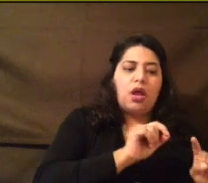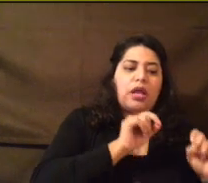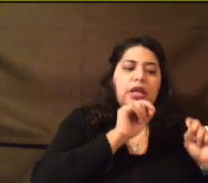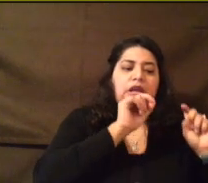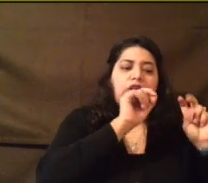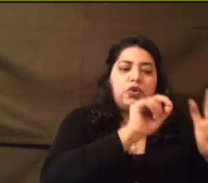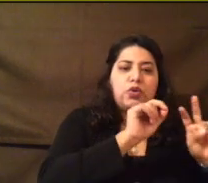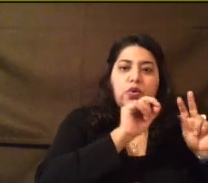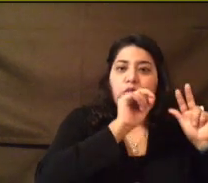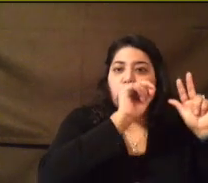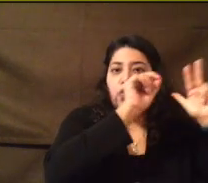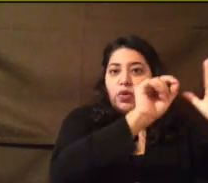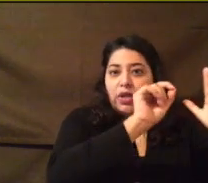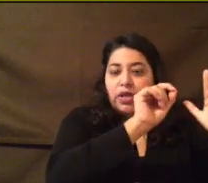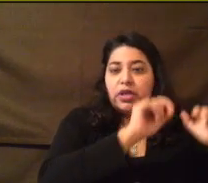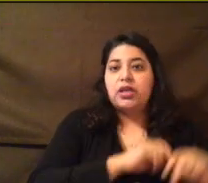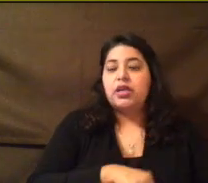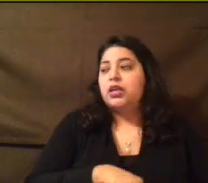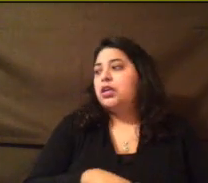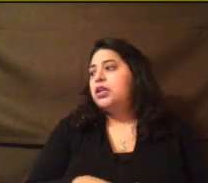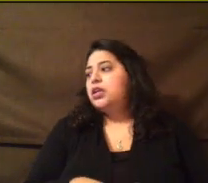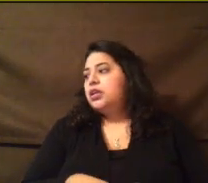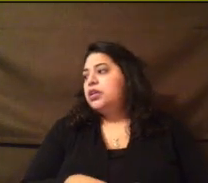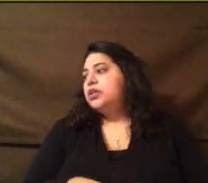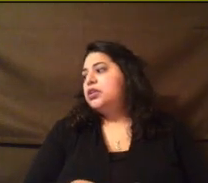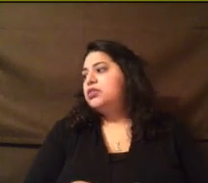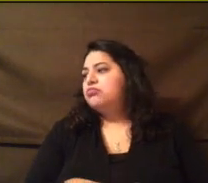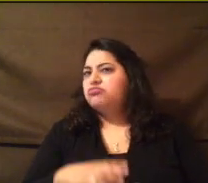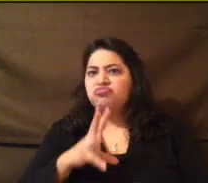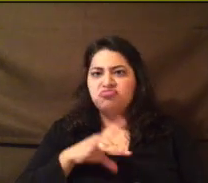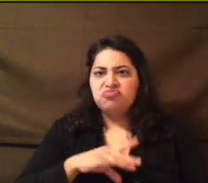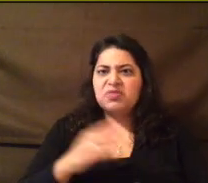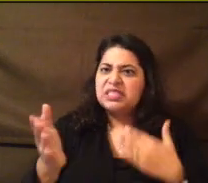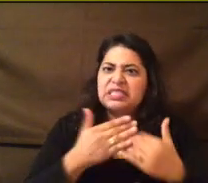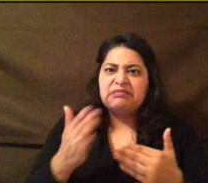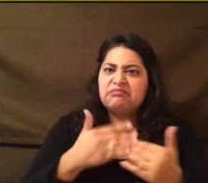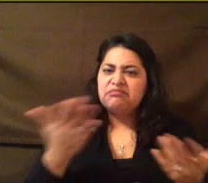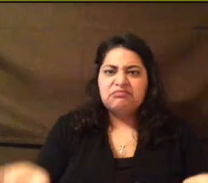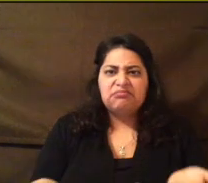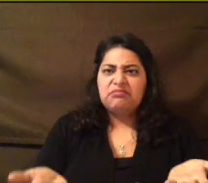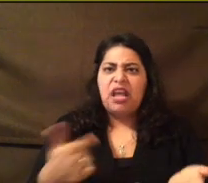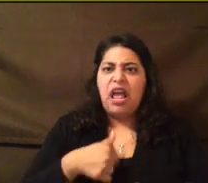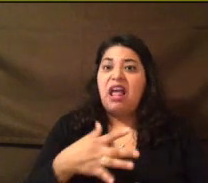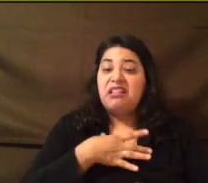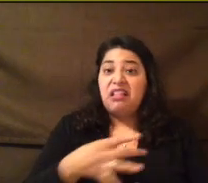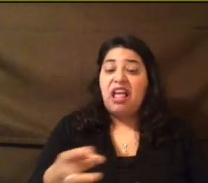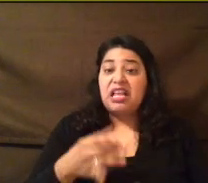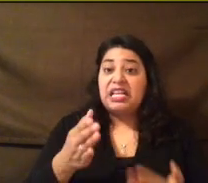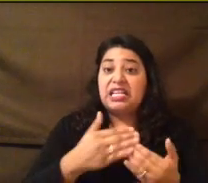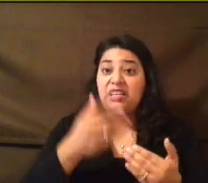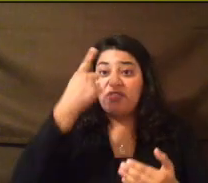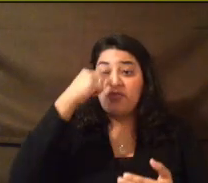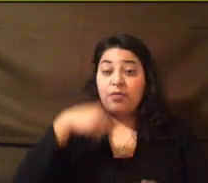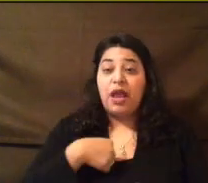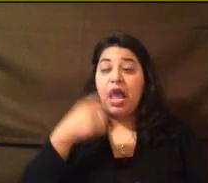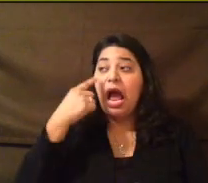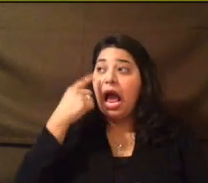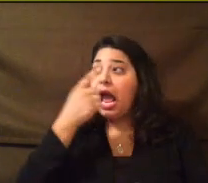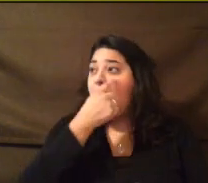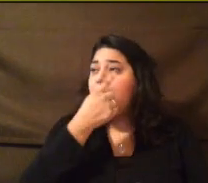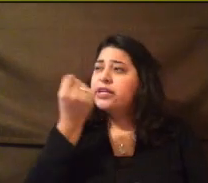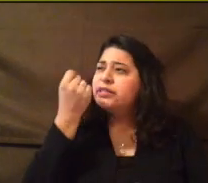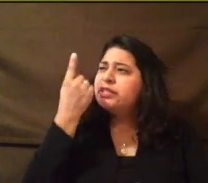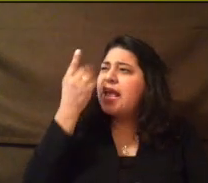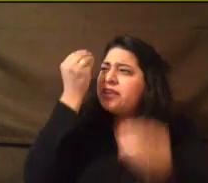hamster, there was 1, 2, 3. Okay. So as you can see, this dot plot, it's pretty cool. It's pretty